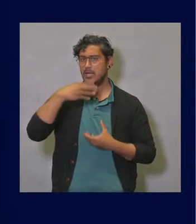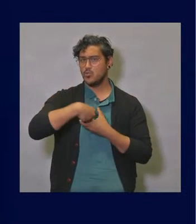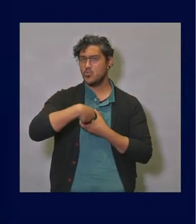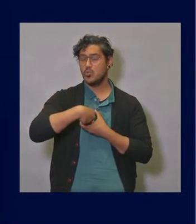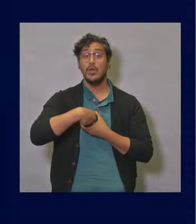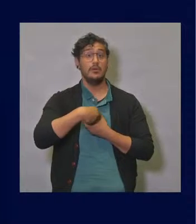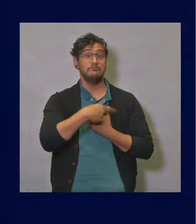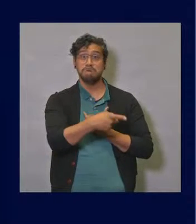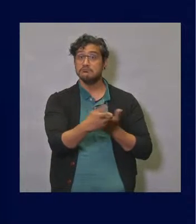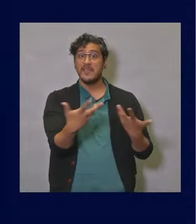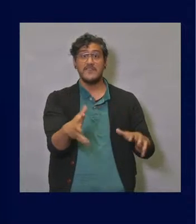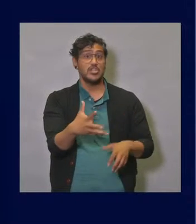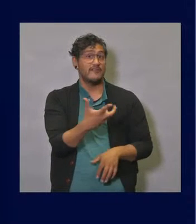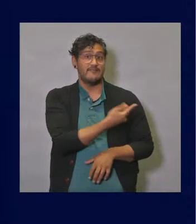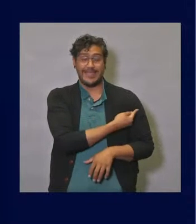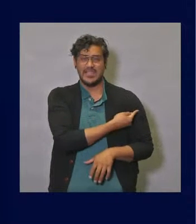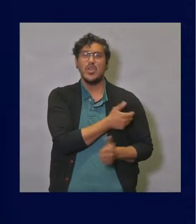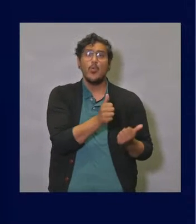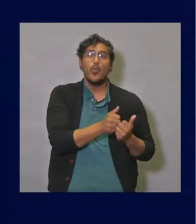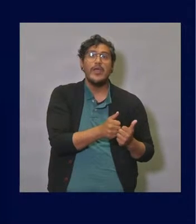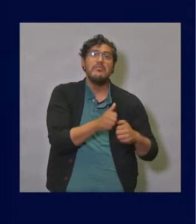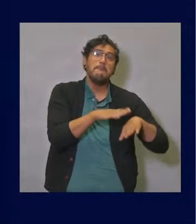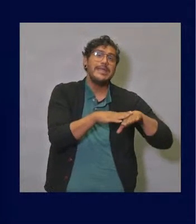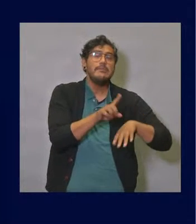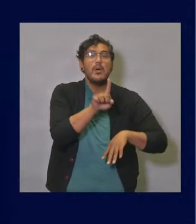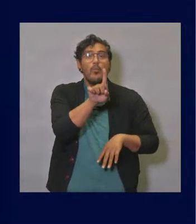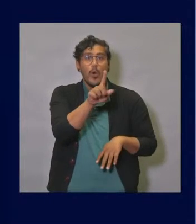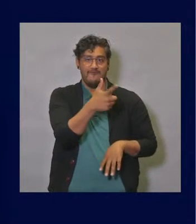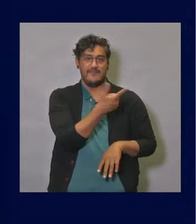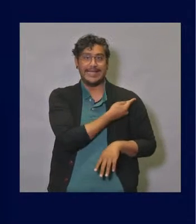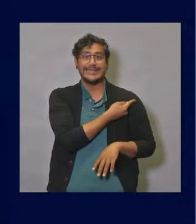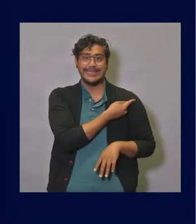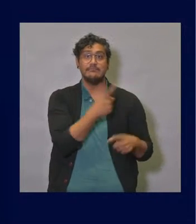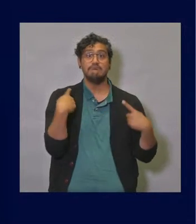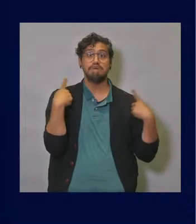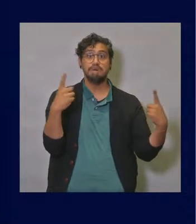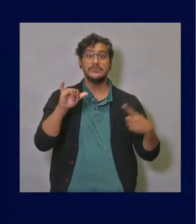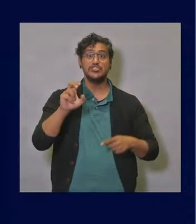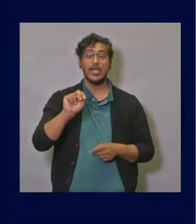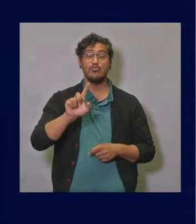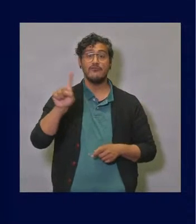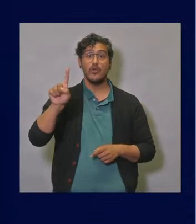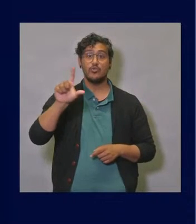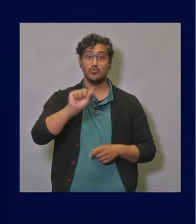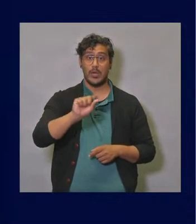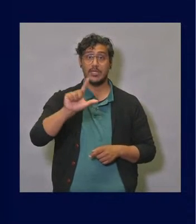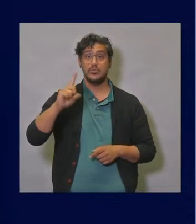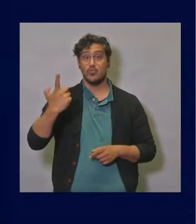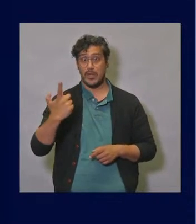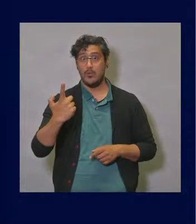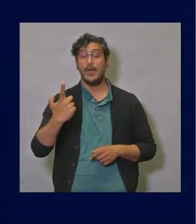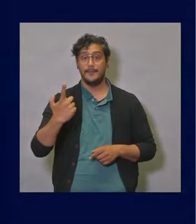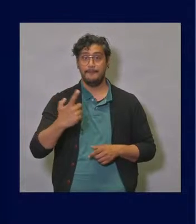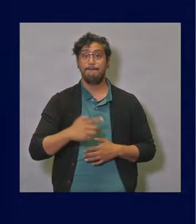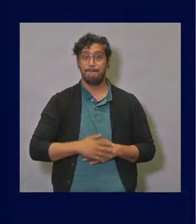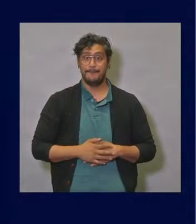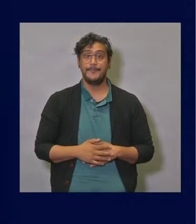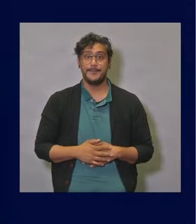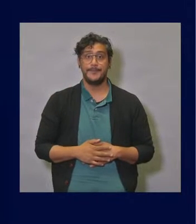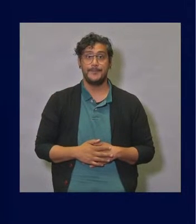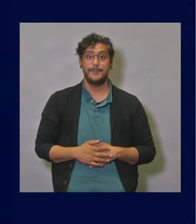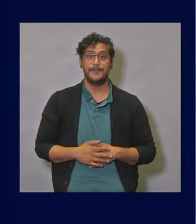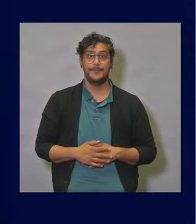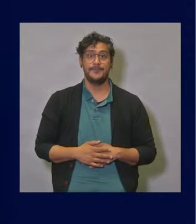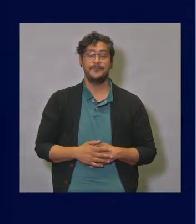been vaccinated with at least one dose of the vaccine since January 1st of 2021. We'll go on to the next